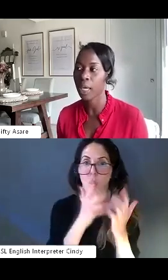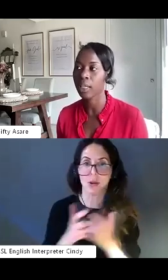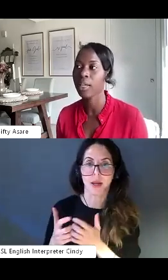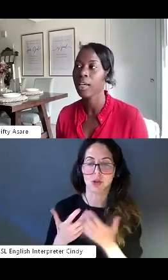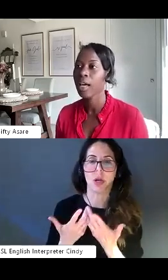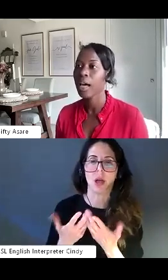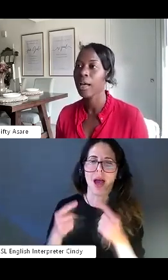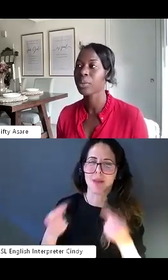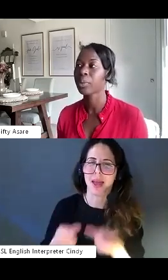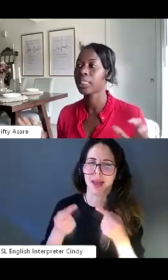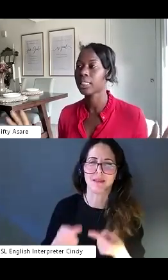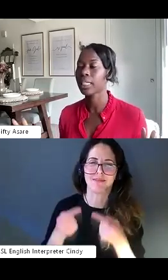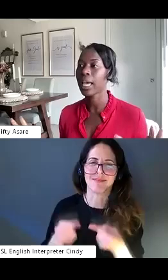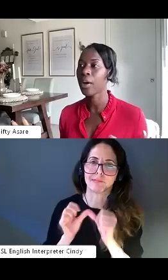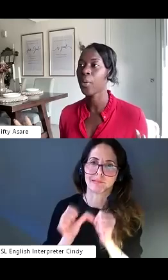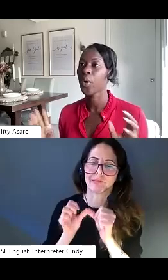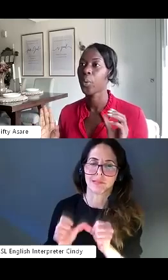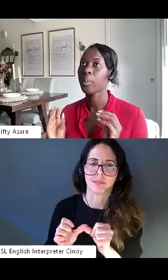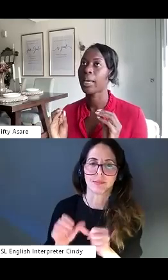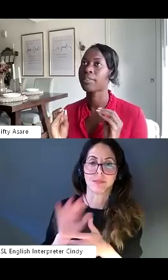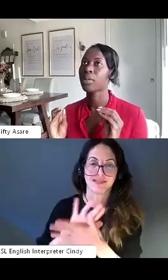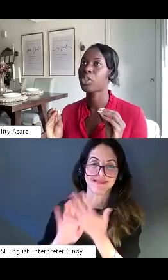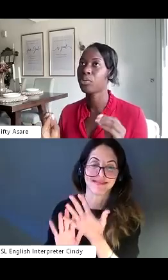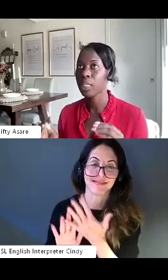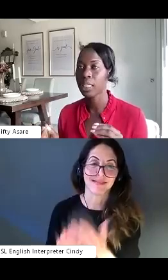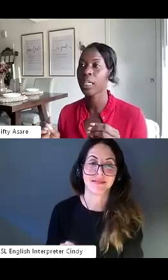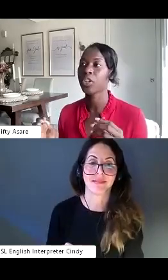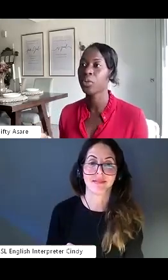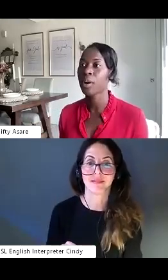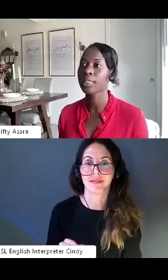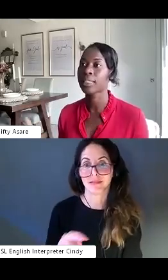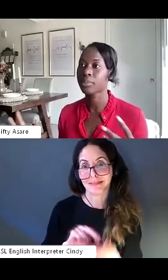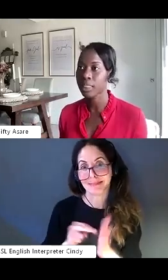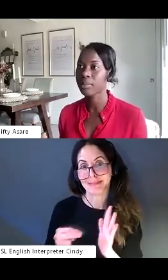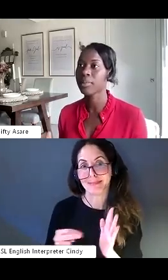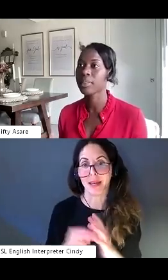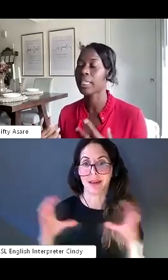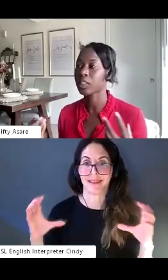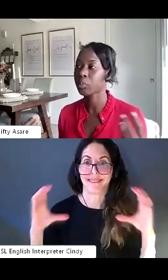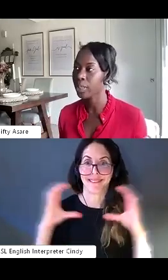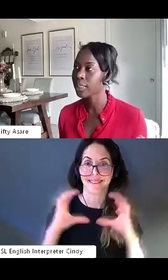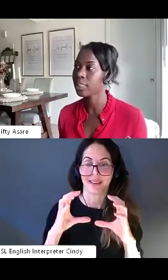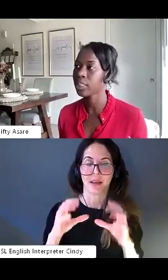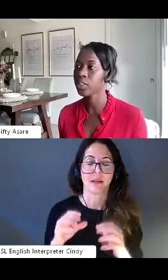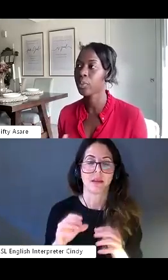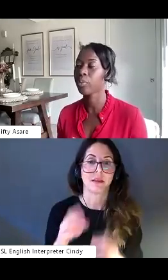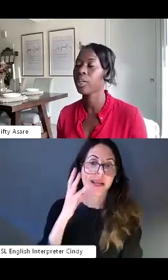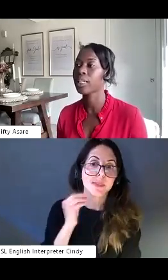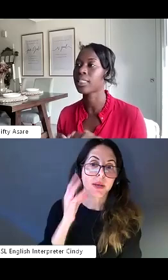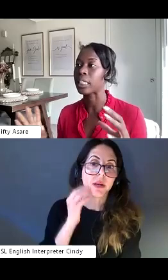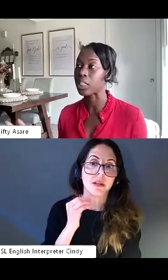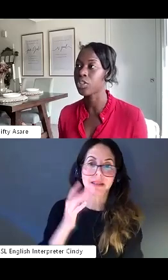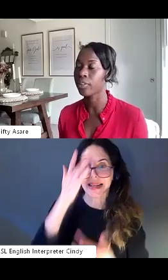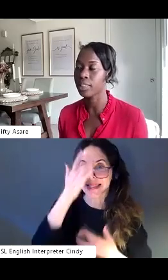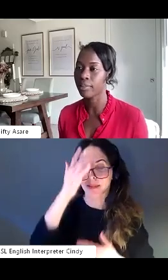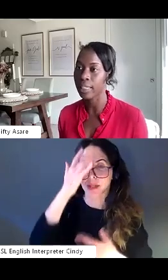chronic pain. So we can see how we might have some unique and nuanced symptoms and experiences with regards